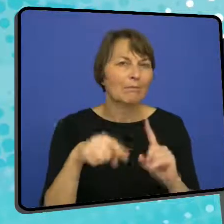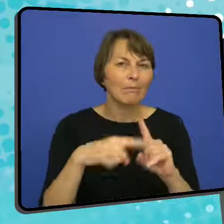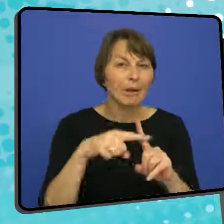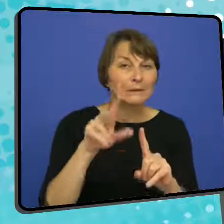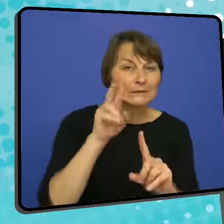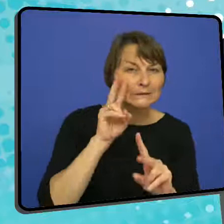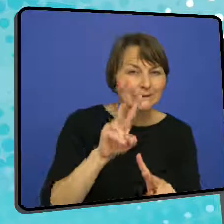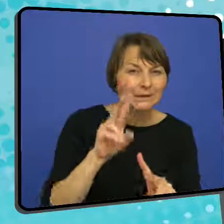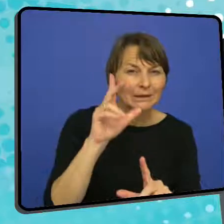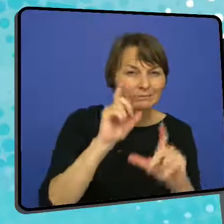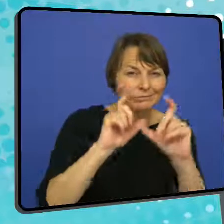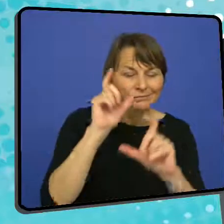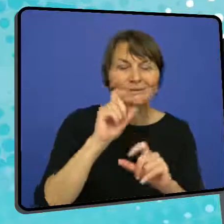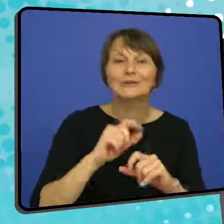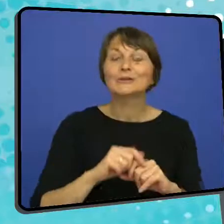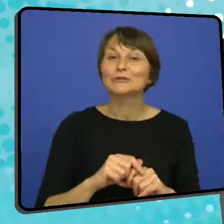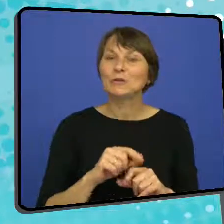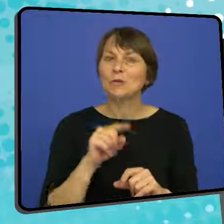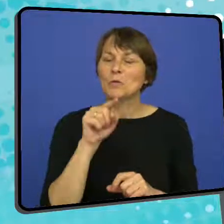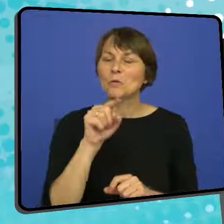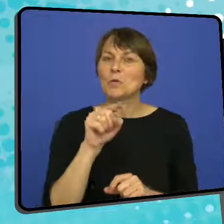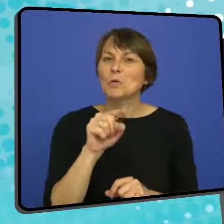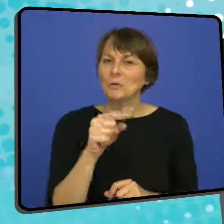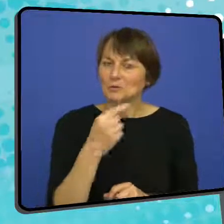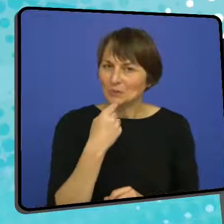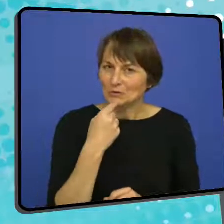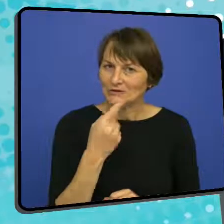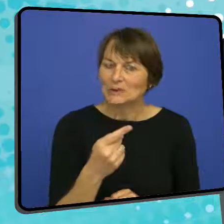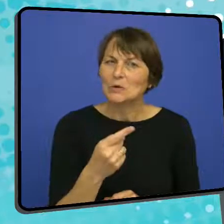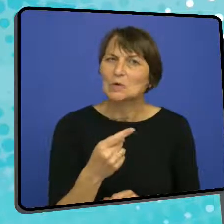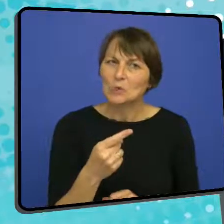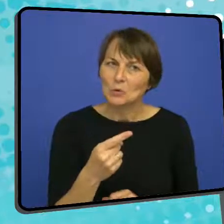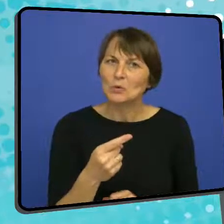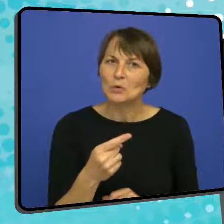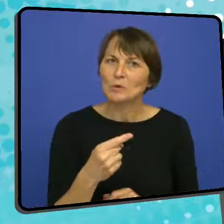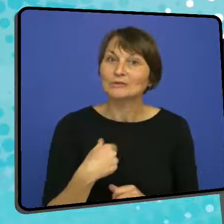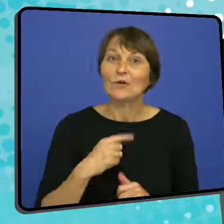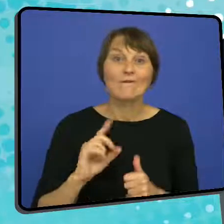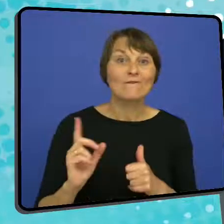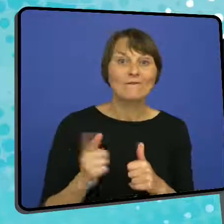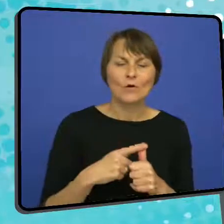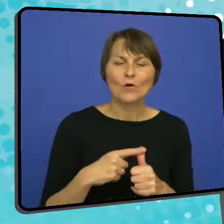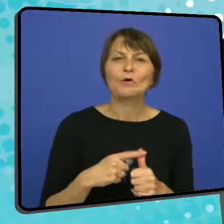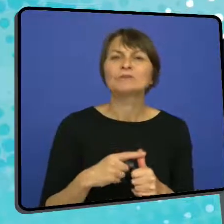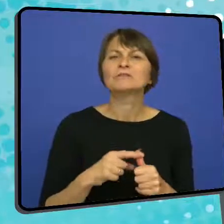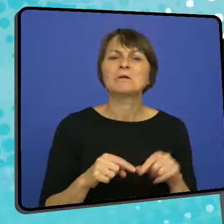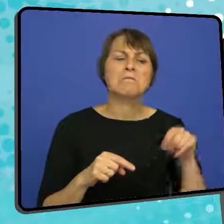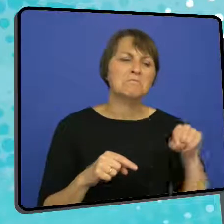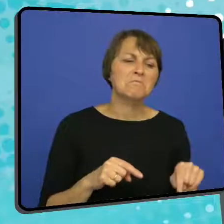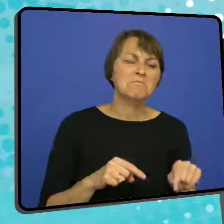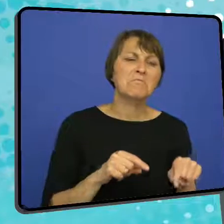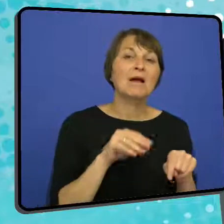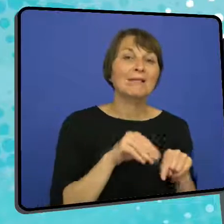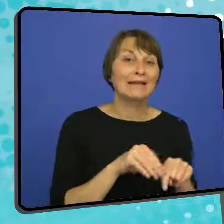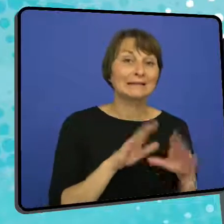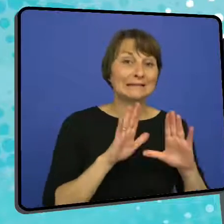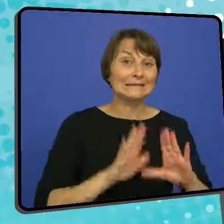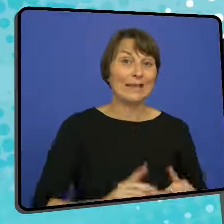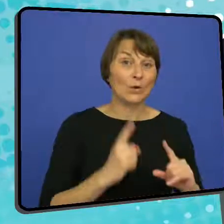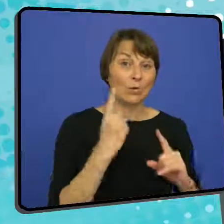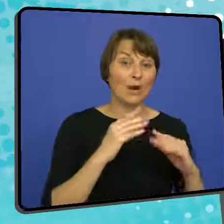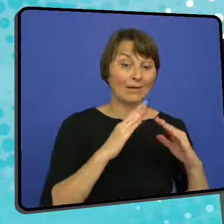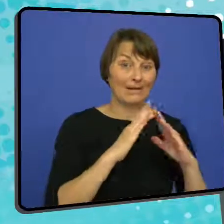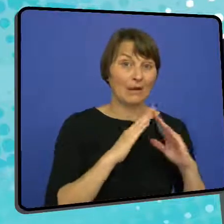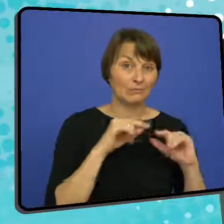And so then hear that experience, like you said, if you're start by sitting in one place and then you move around the house, or you're in and out